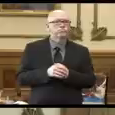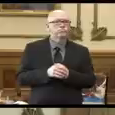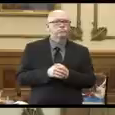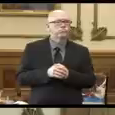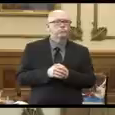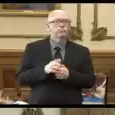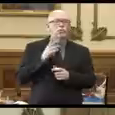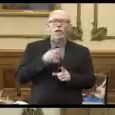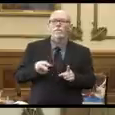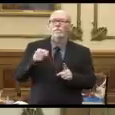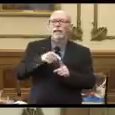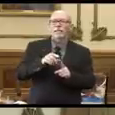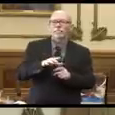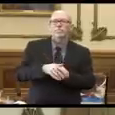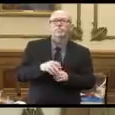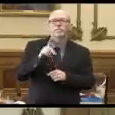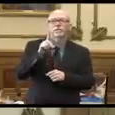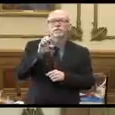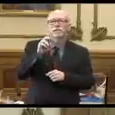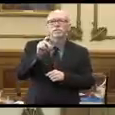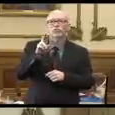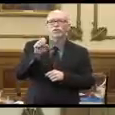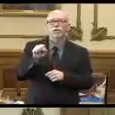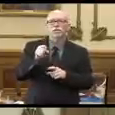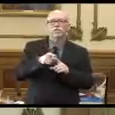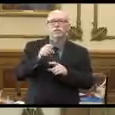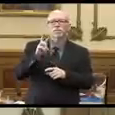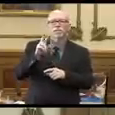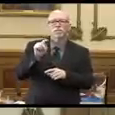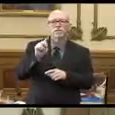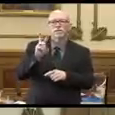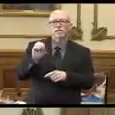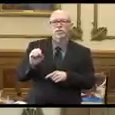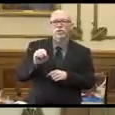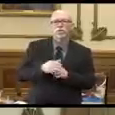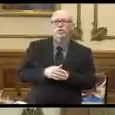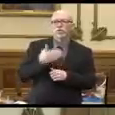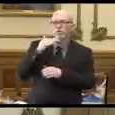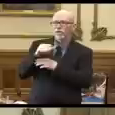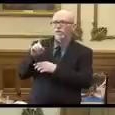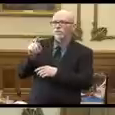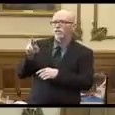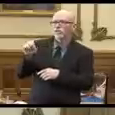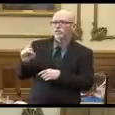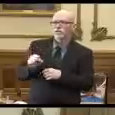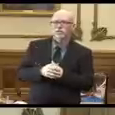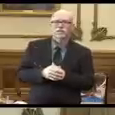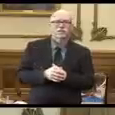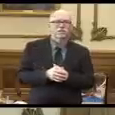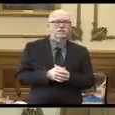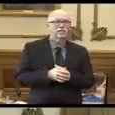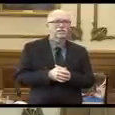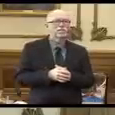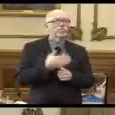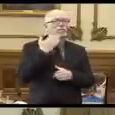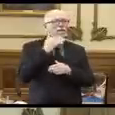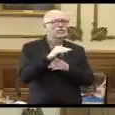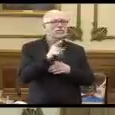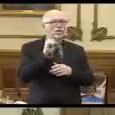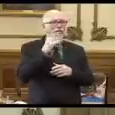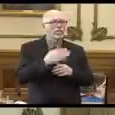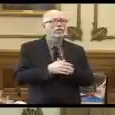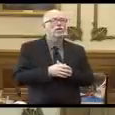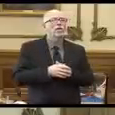We'll come back to Steve. Demetrios with WTWO. Good afternoon, Demetrius. Good afternoon,